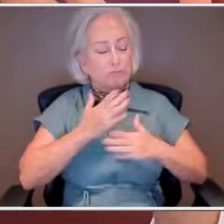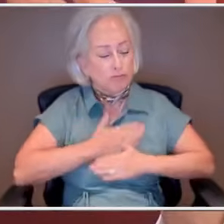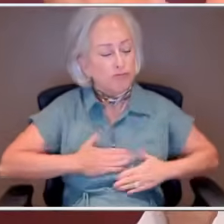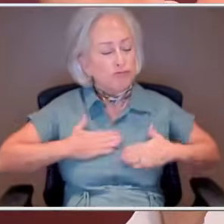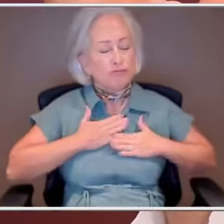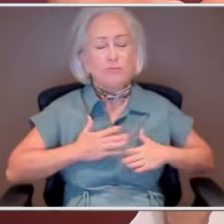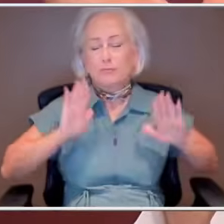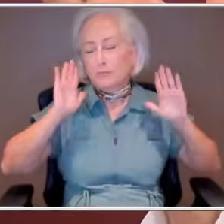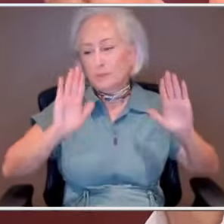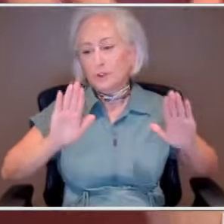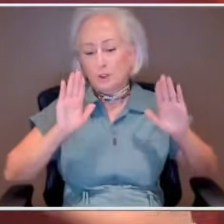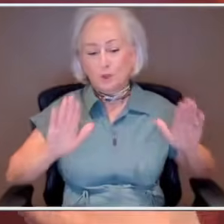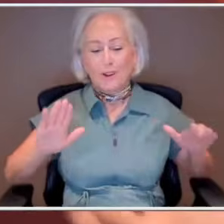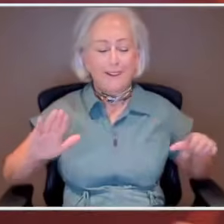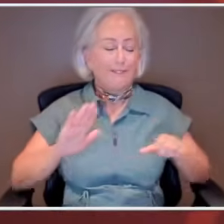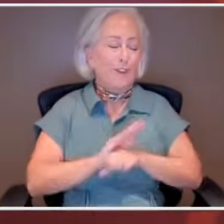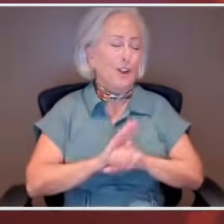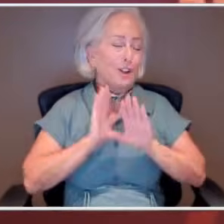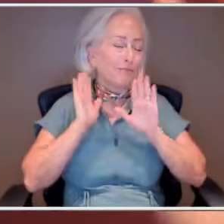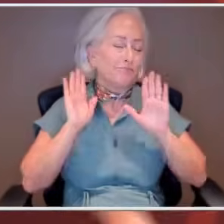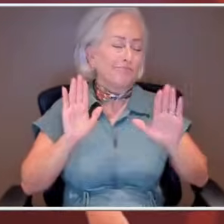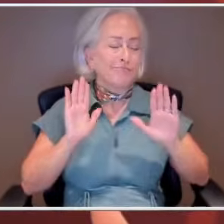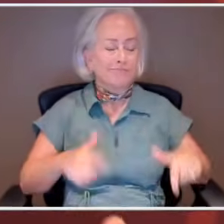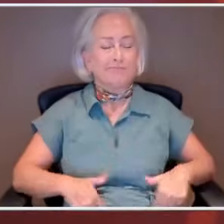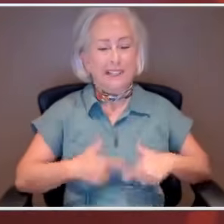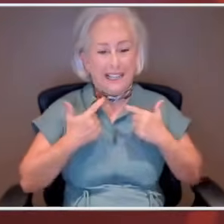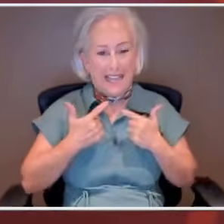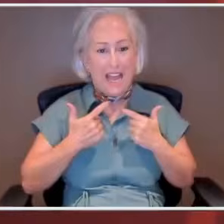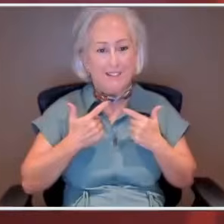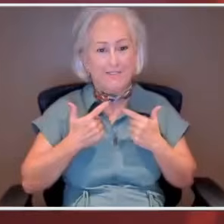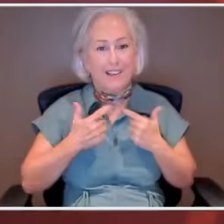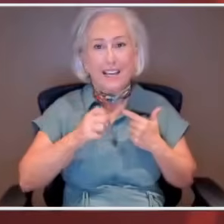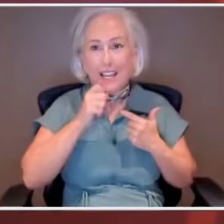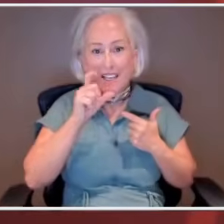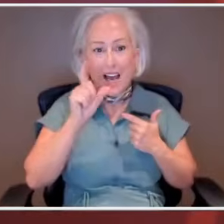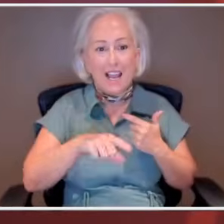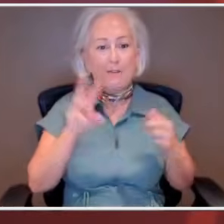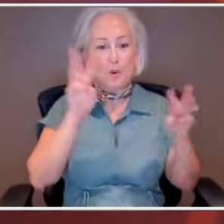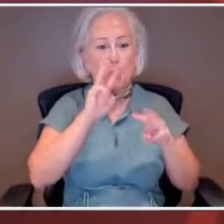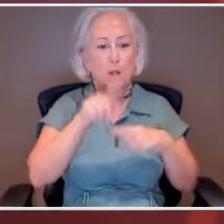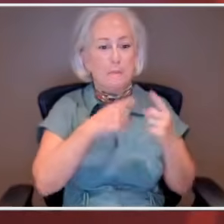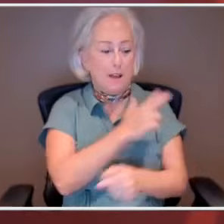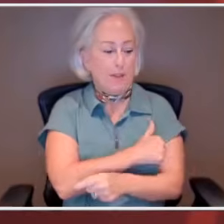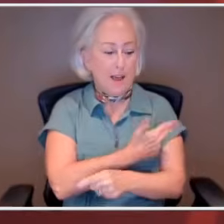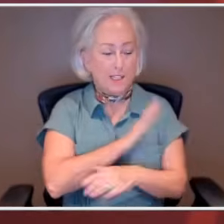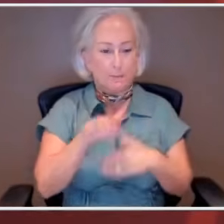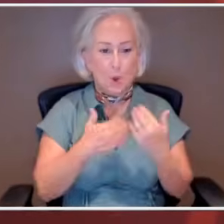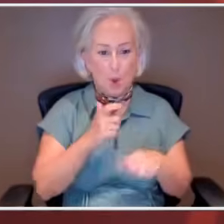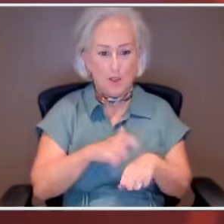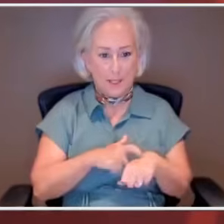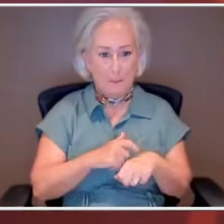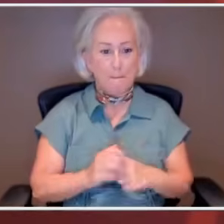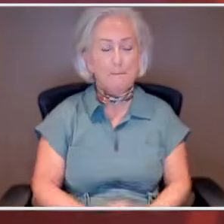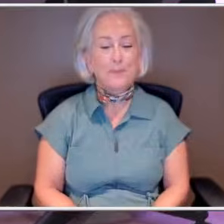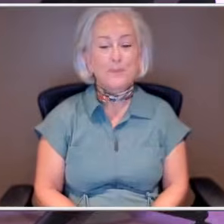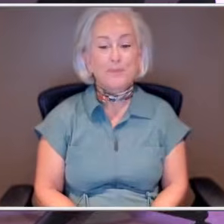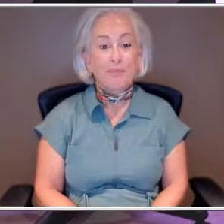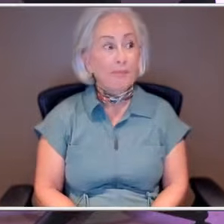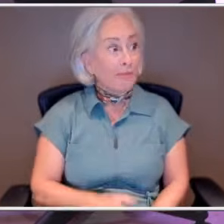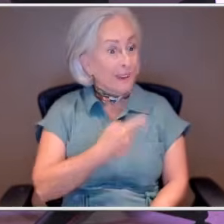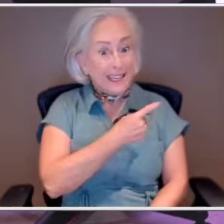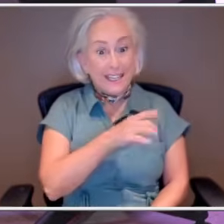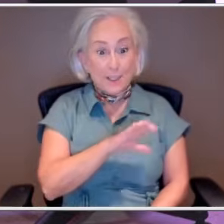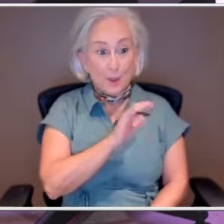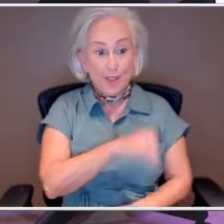wonderful, full, awesome adult life and not have to worry about the hospital all the time. Well, he's doing it. Yeah, he went to